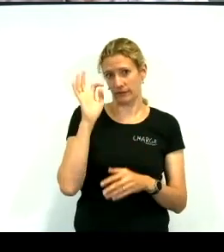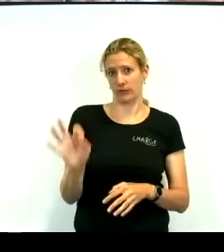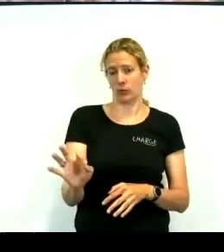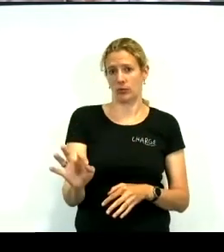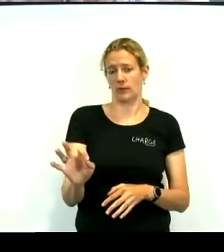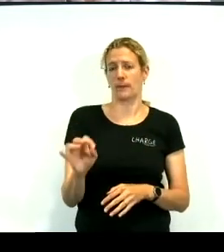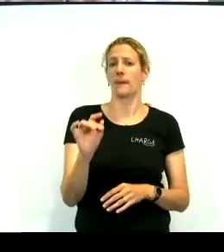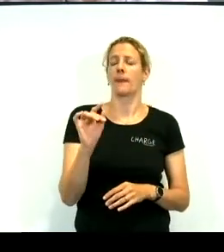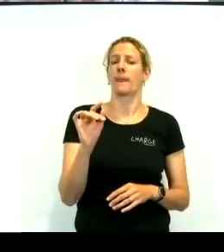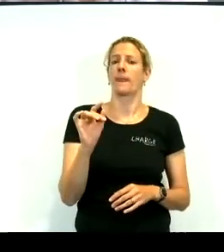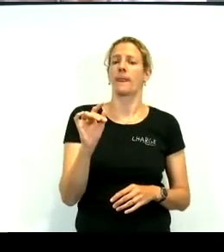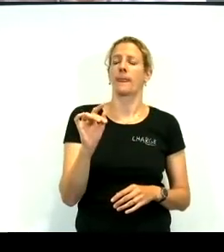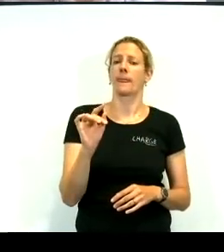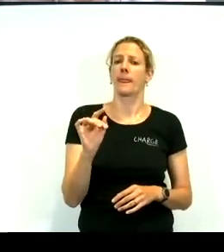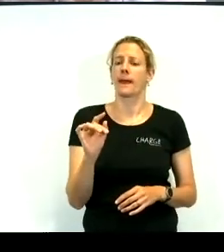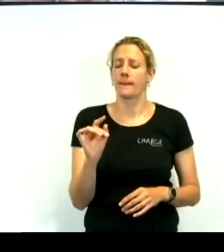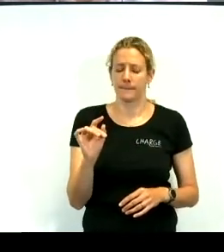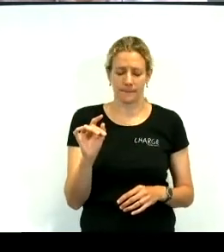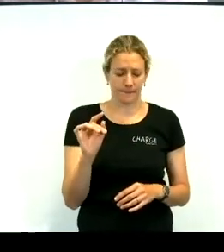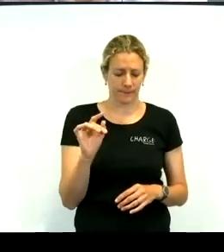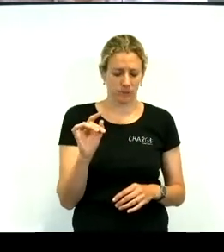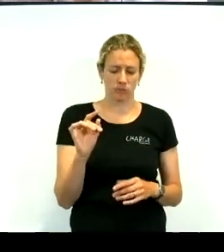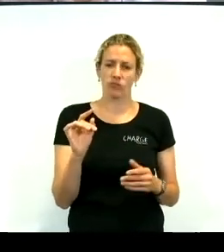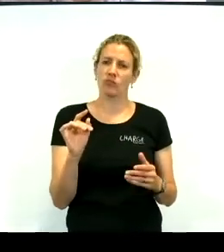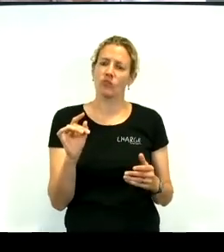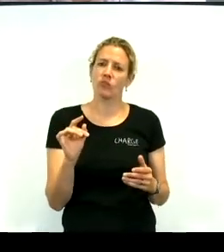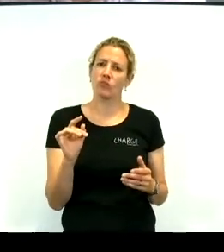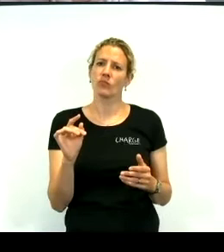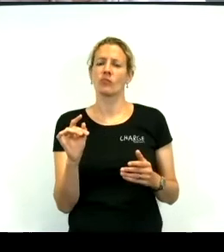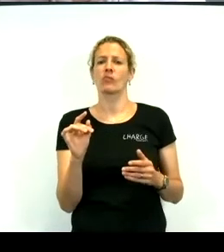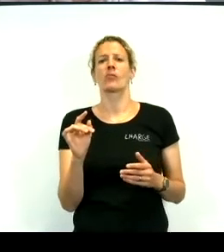particular flashing light-up duck that she likes,